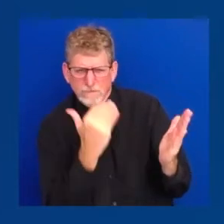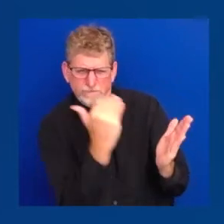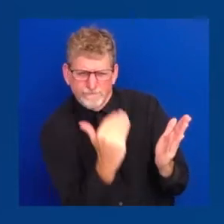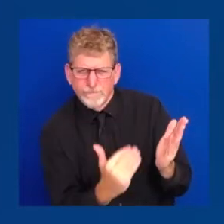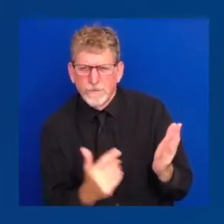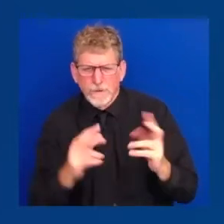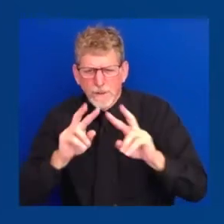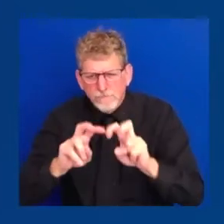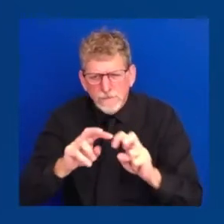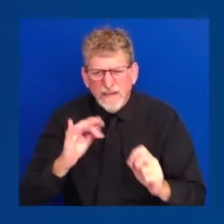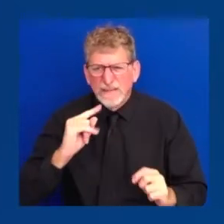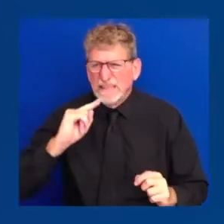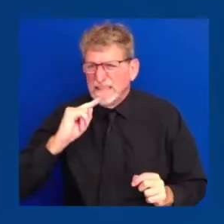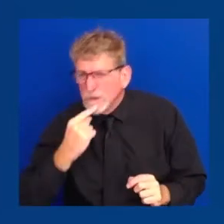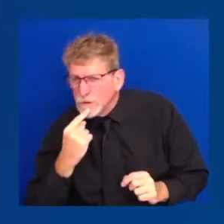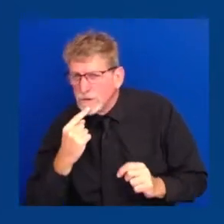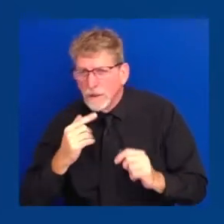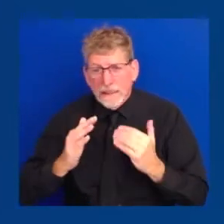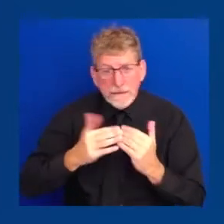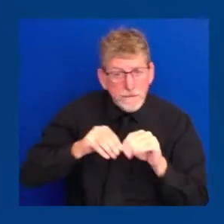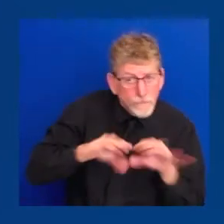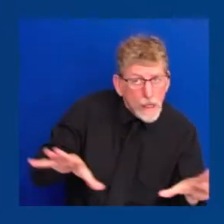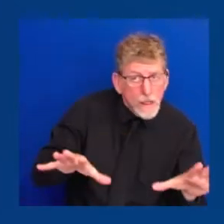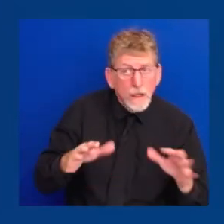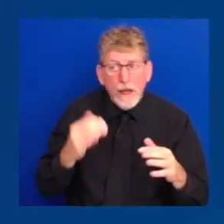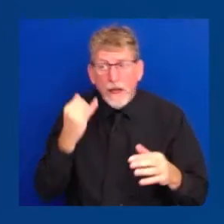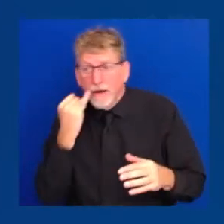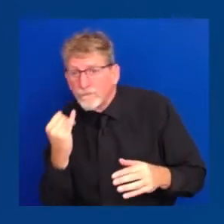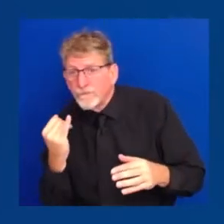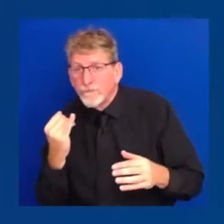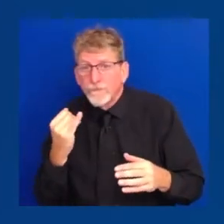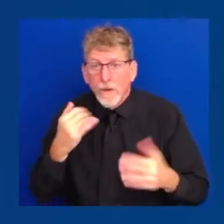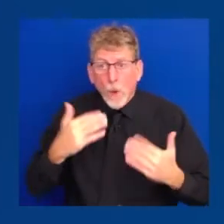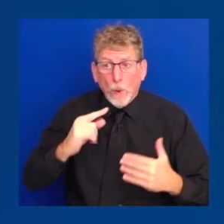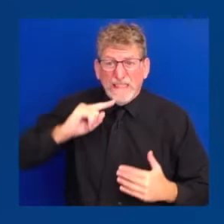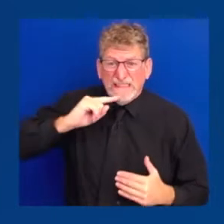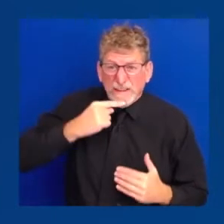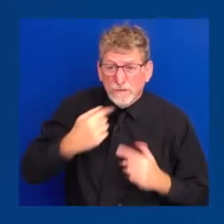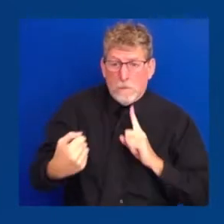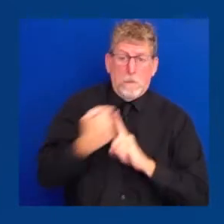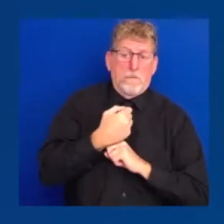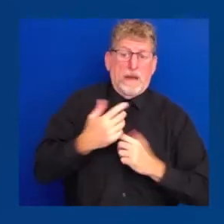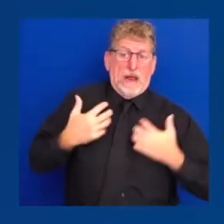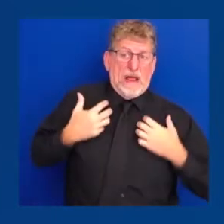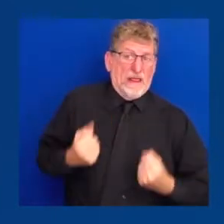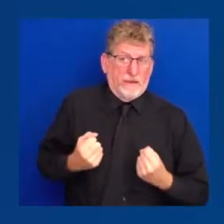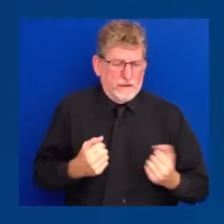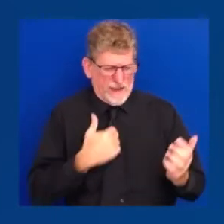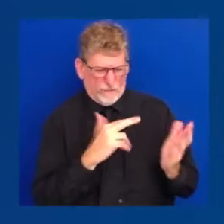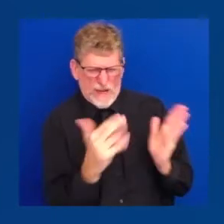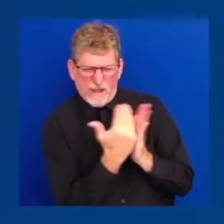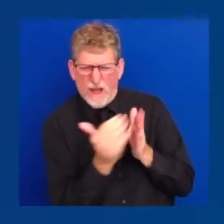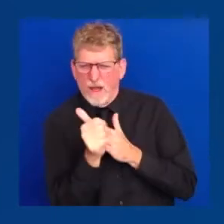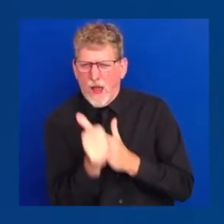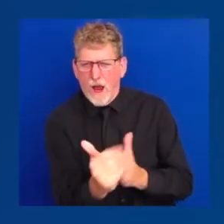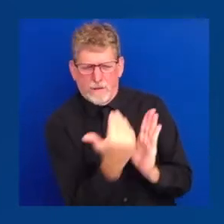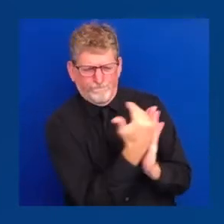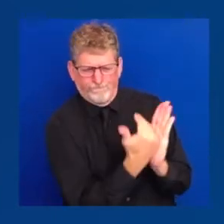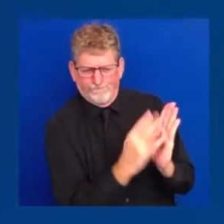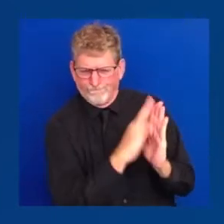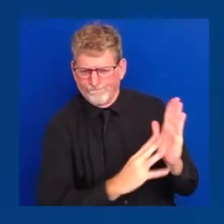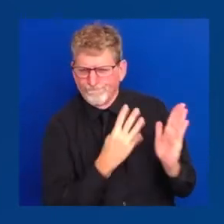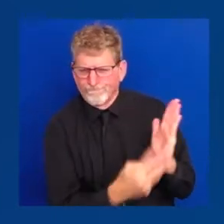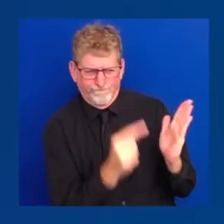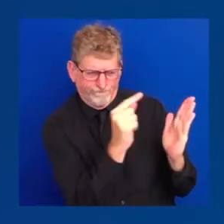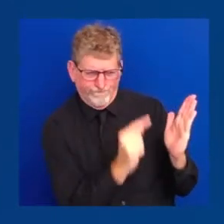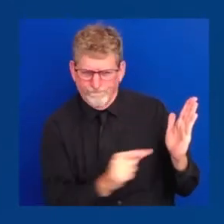on vaccines and treatment. We've put it to the test over the past few weeks with tabletop readiness and response exercises